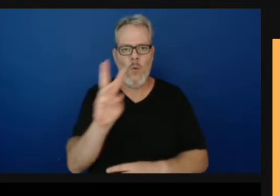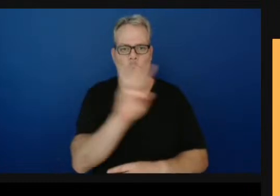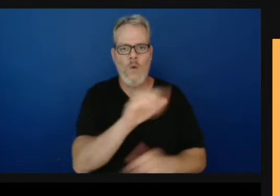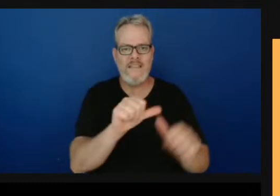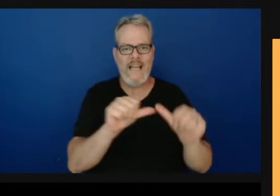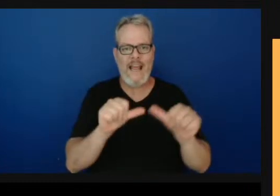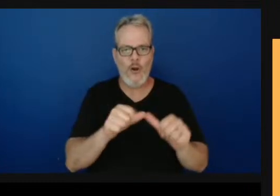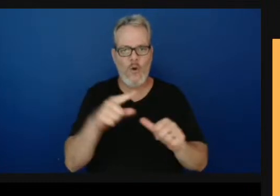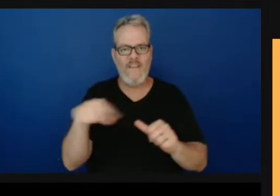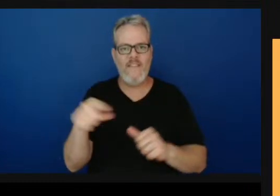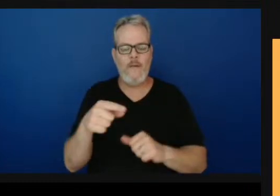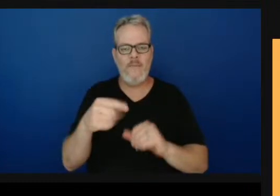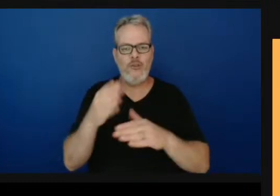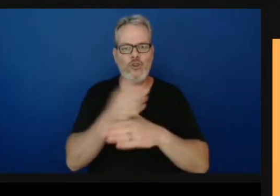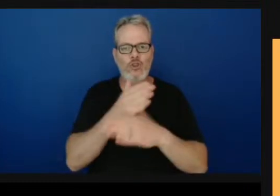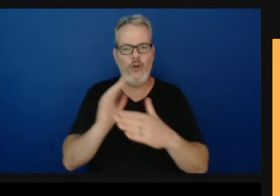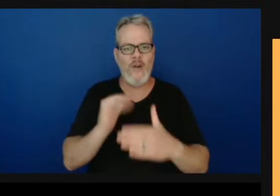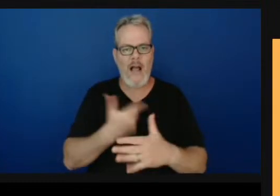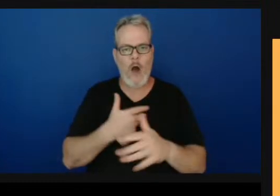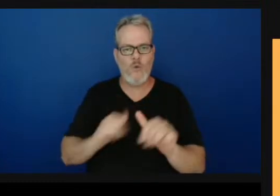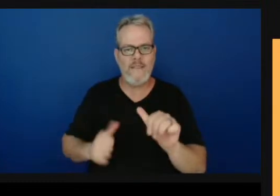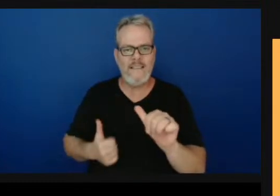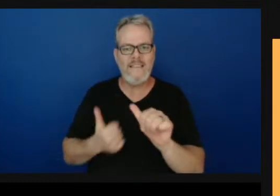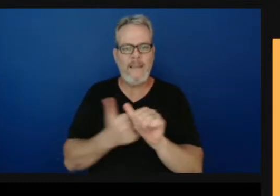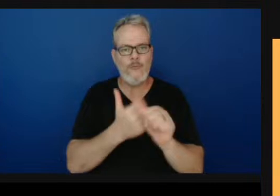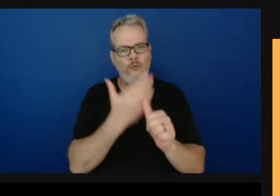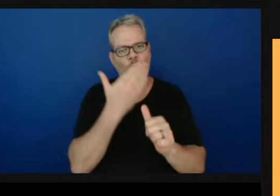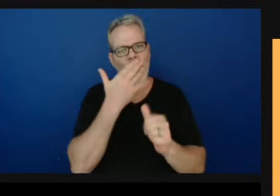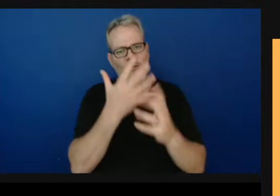summary. So thank you to them as well.